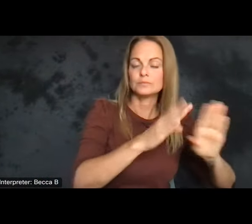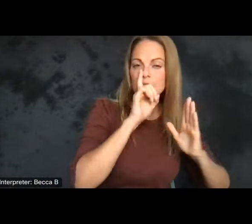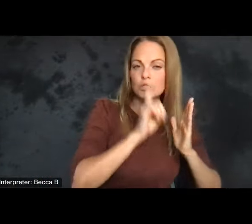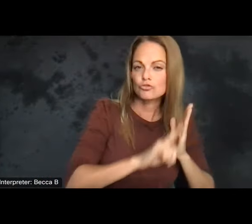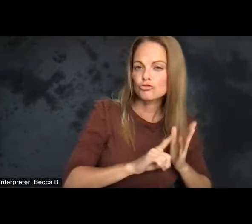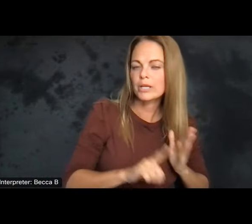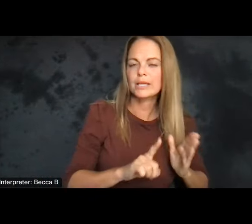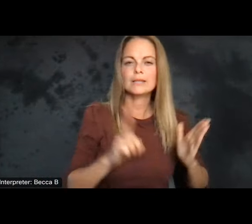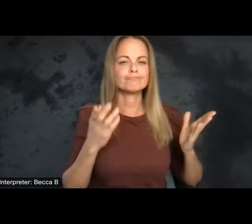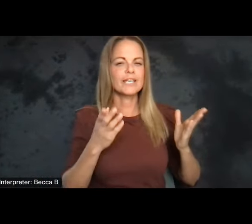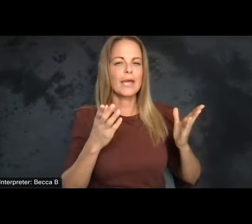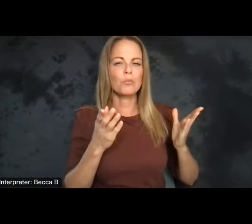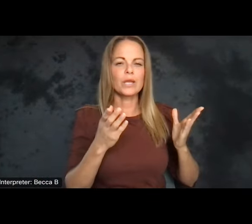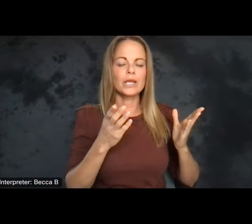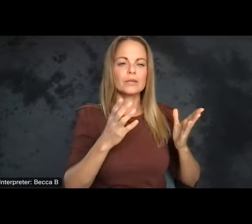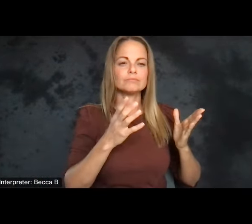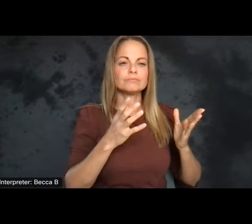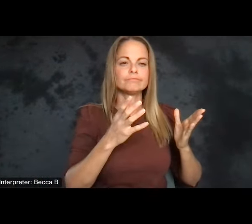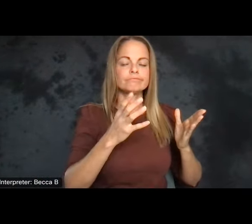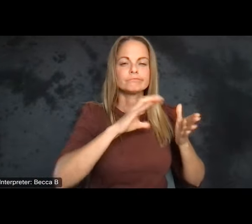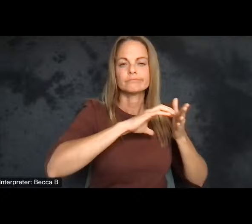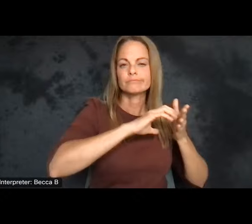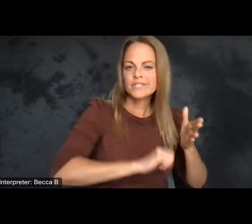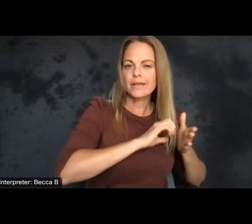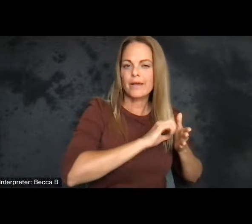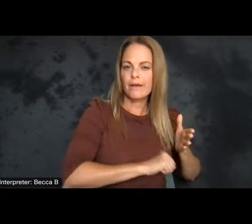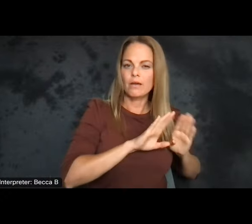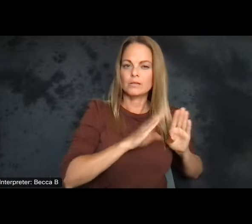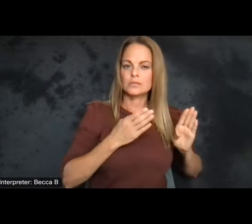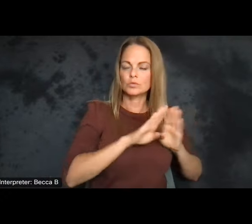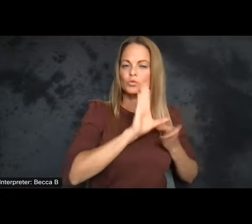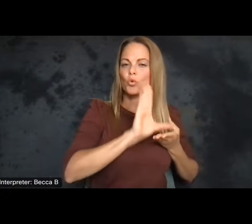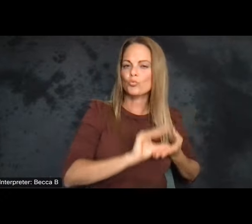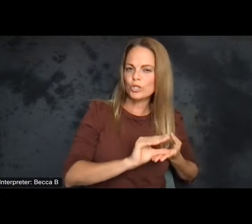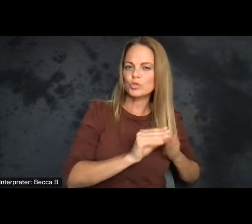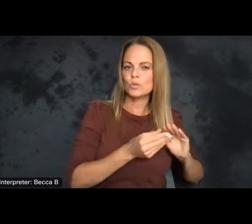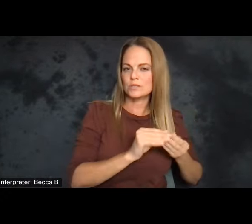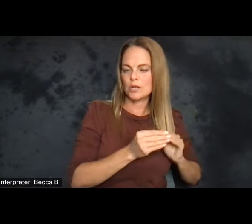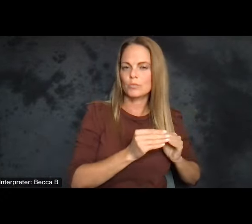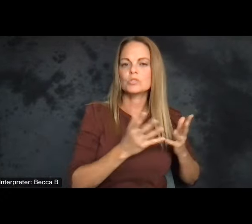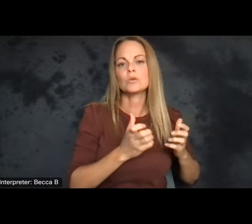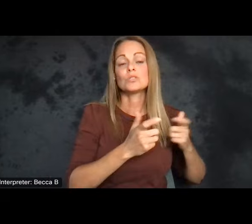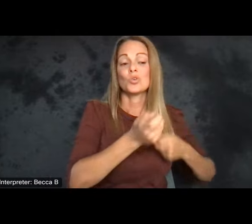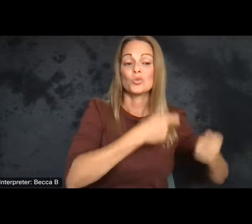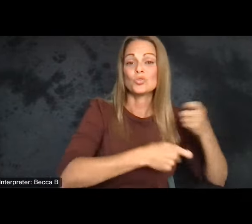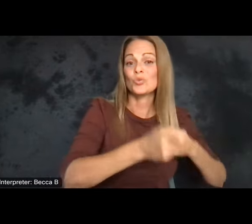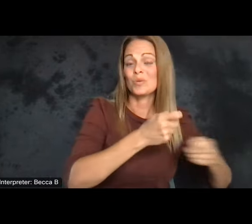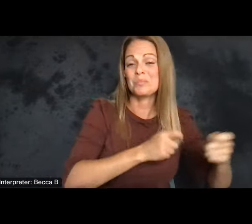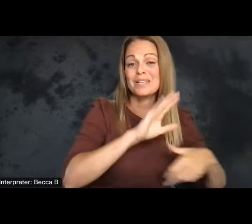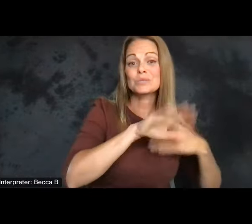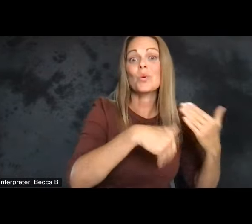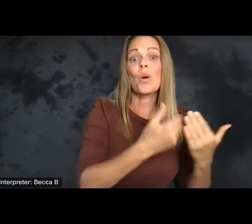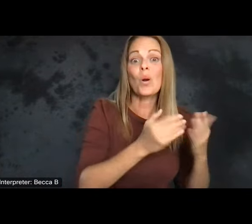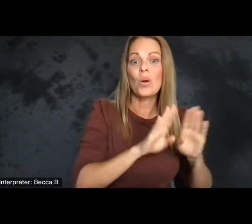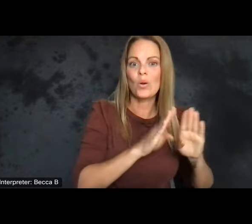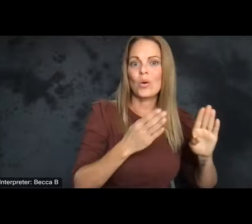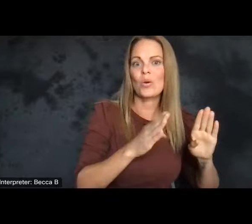those doors that we go into, but initially it was designed to go replace all of the doors there at that place there, where we're